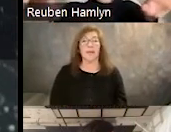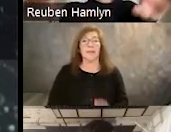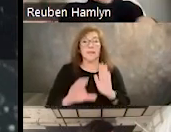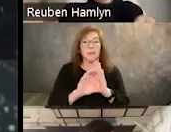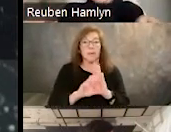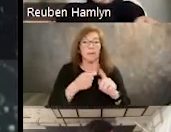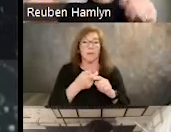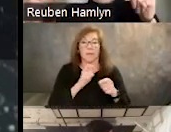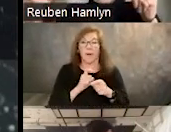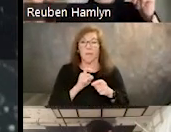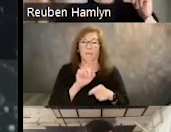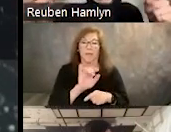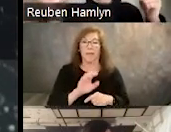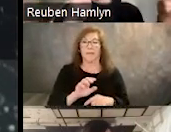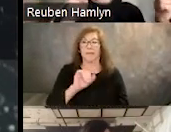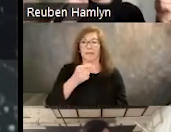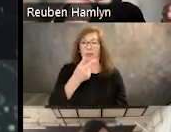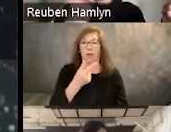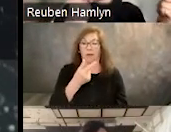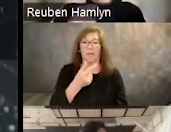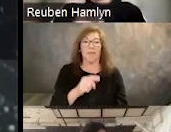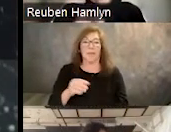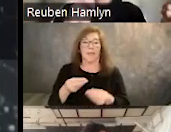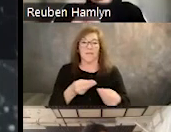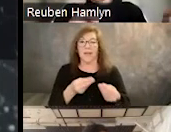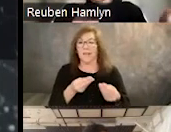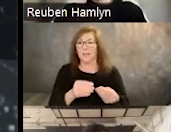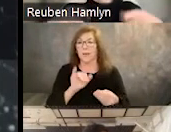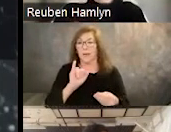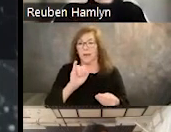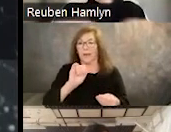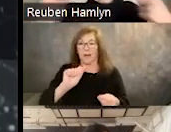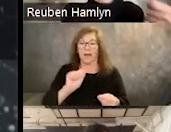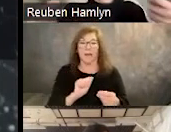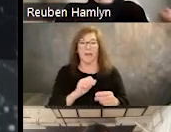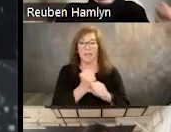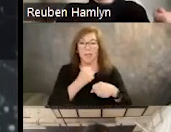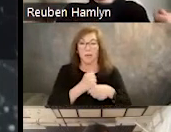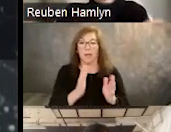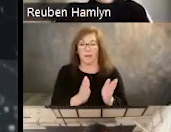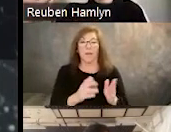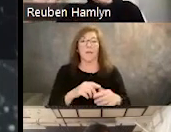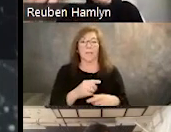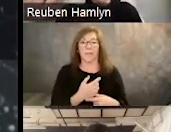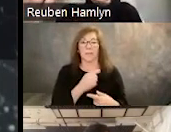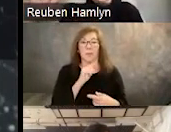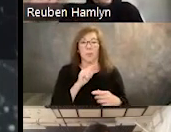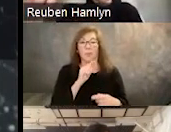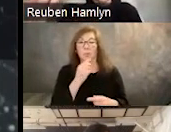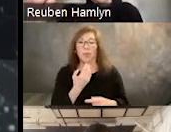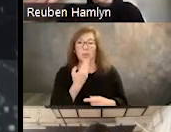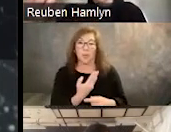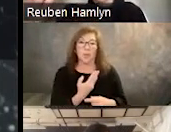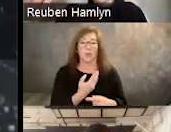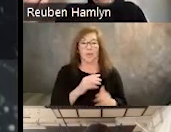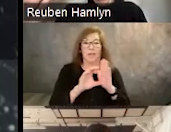Instagram account, fed it into AI image generation software and got it to reproduce a comparable image, which retained the sort of